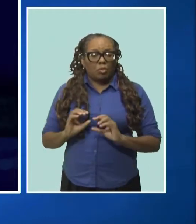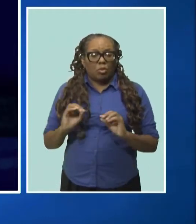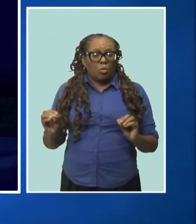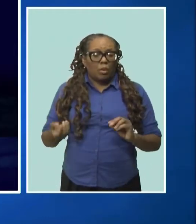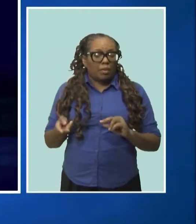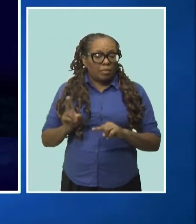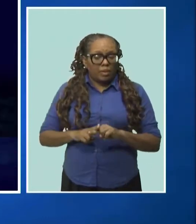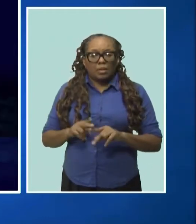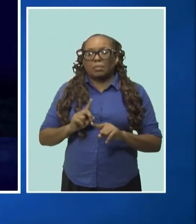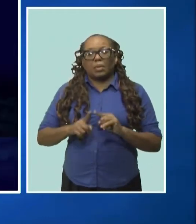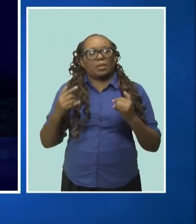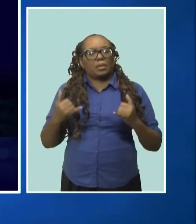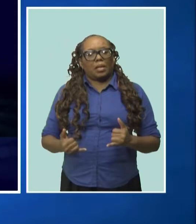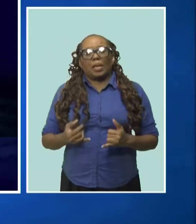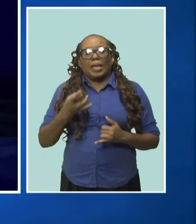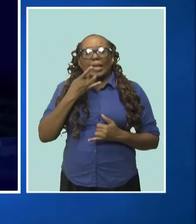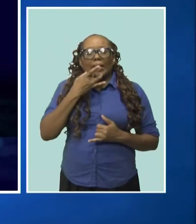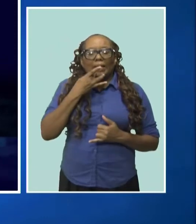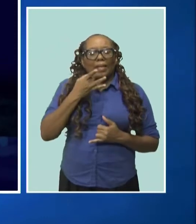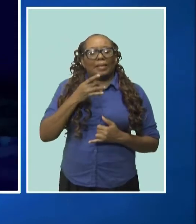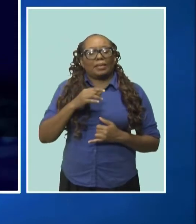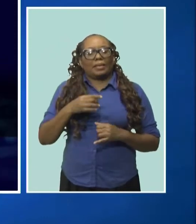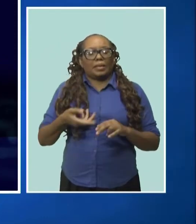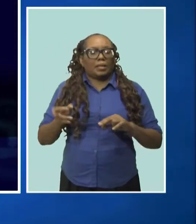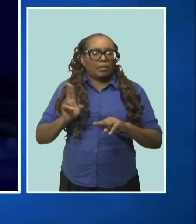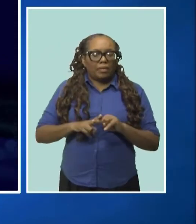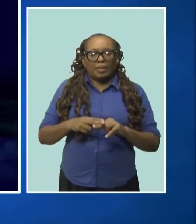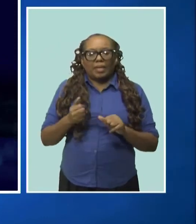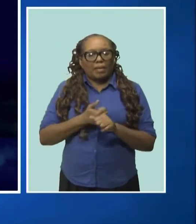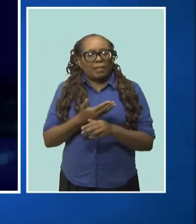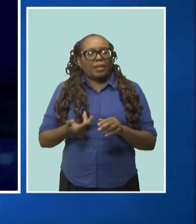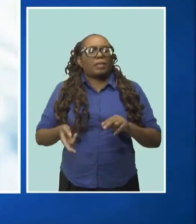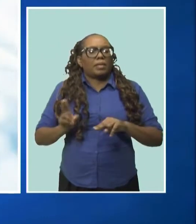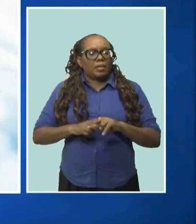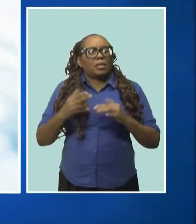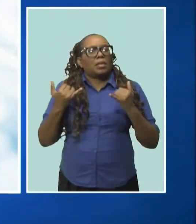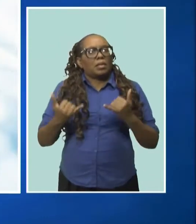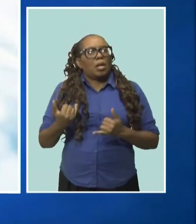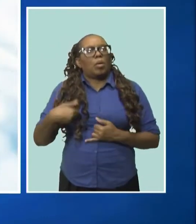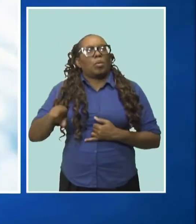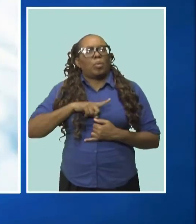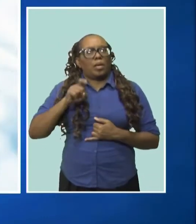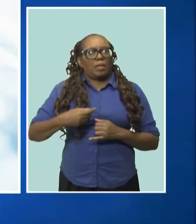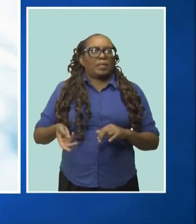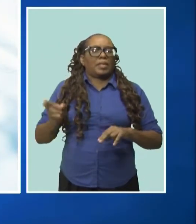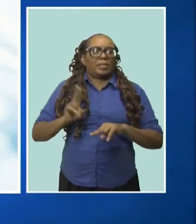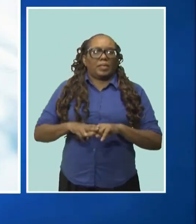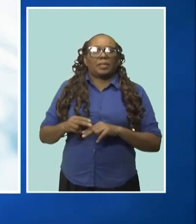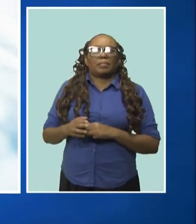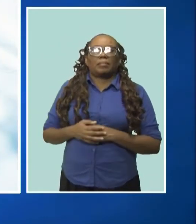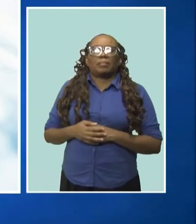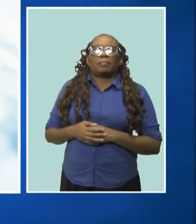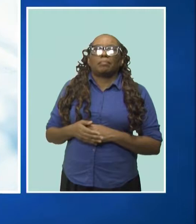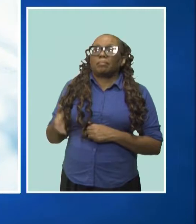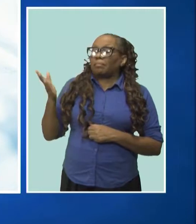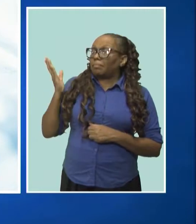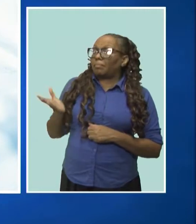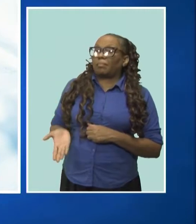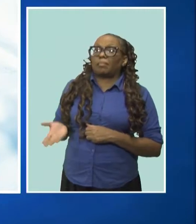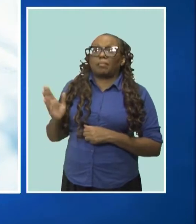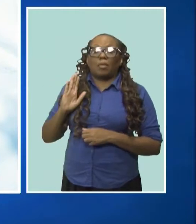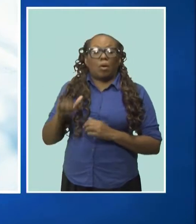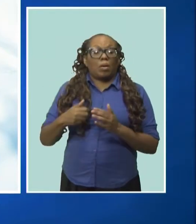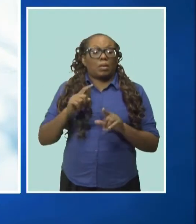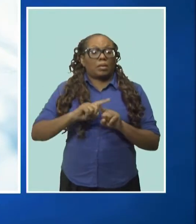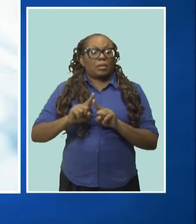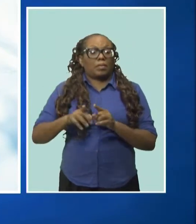labels, all the different stuff that required to provide the highest service. The increase in beneficiary fee for each drug